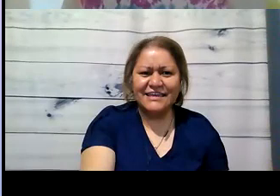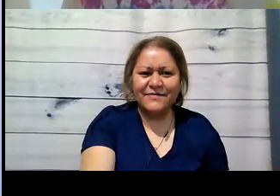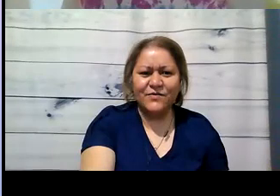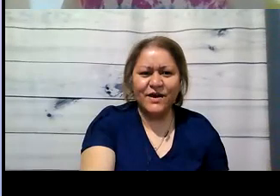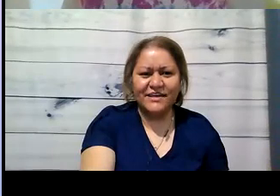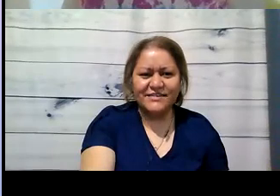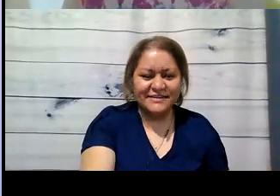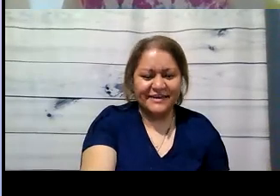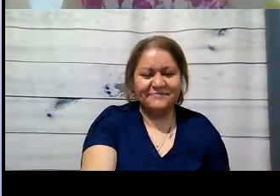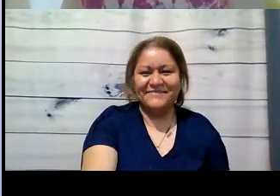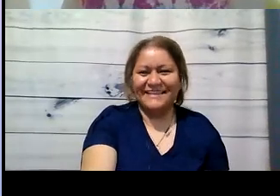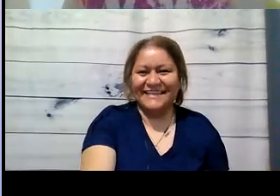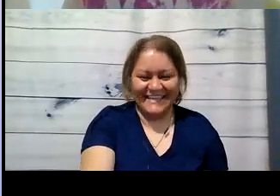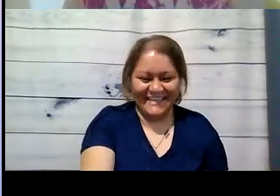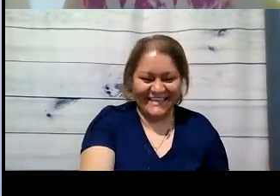They seem humongous.